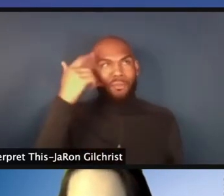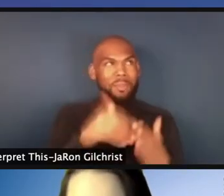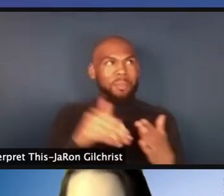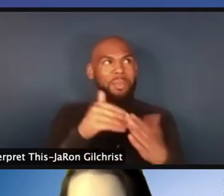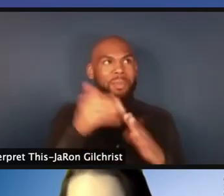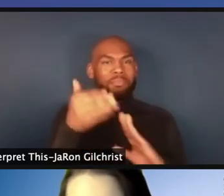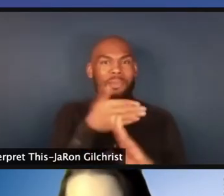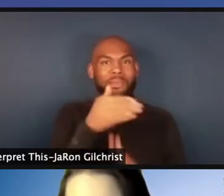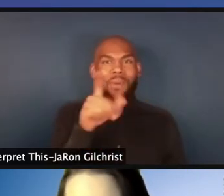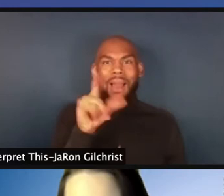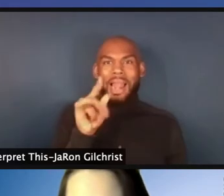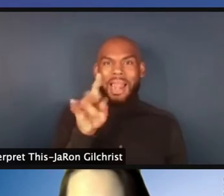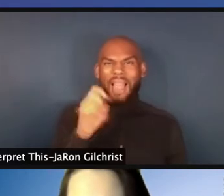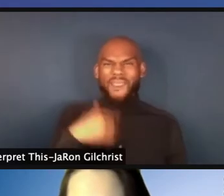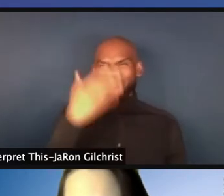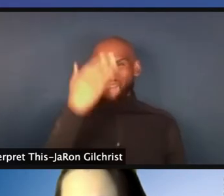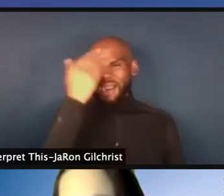naturally.